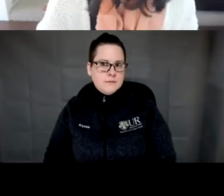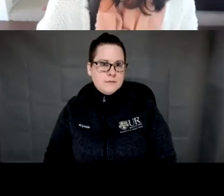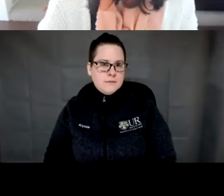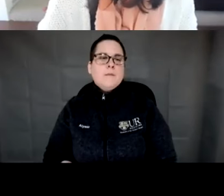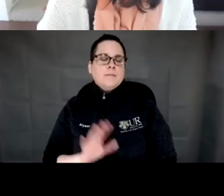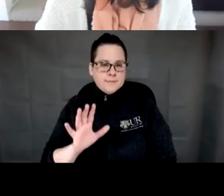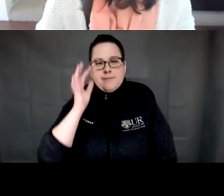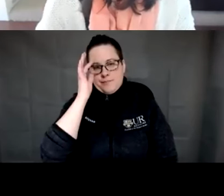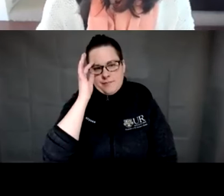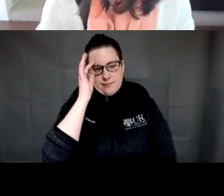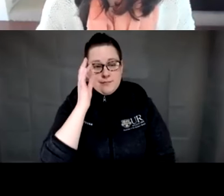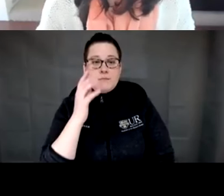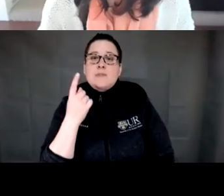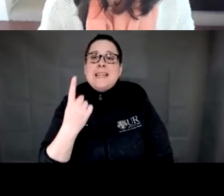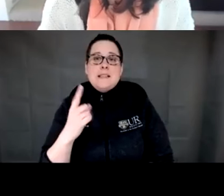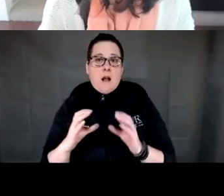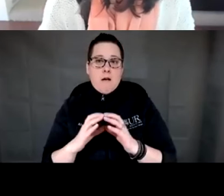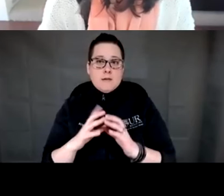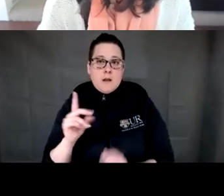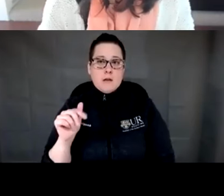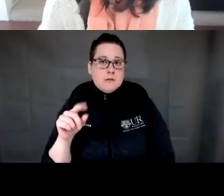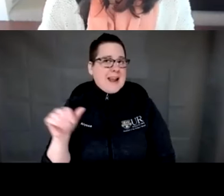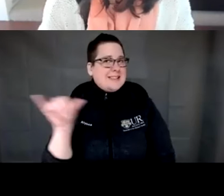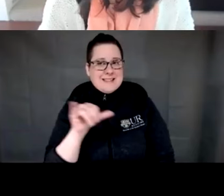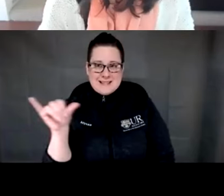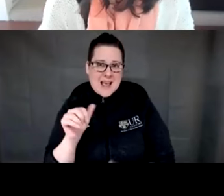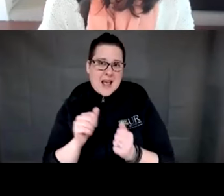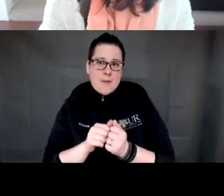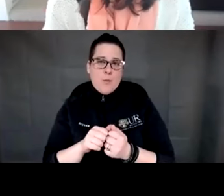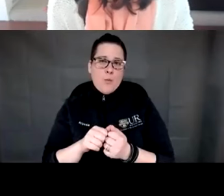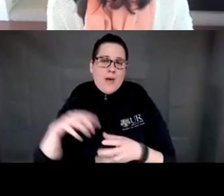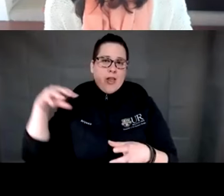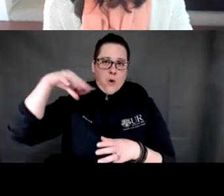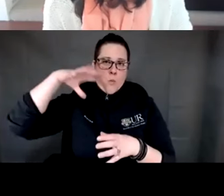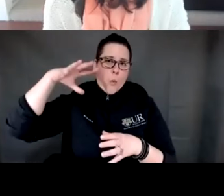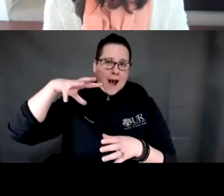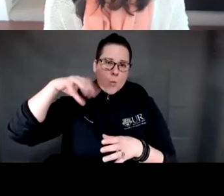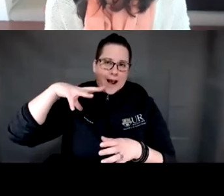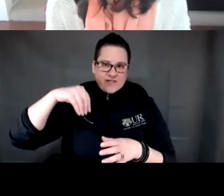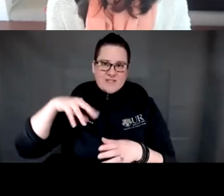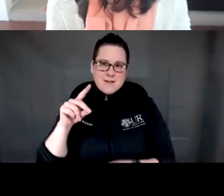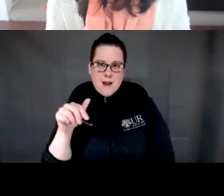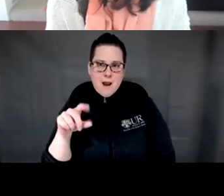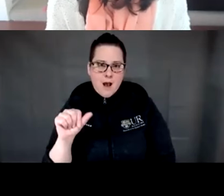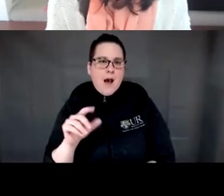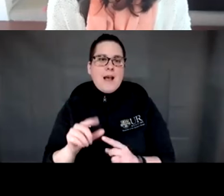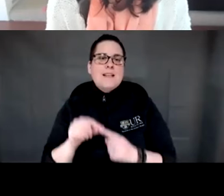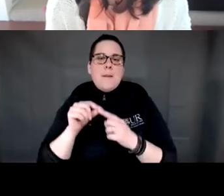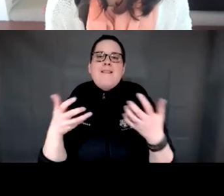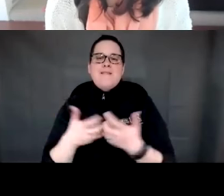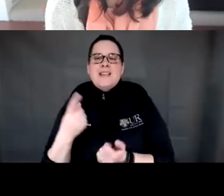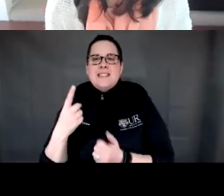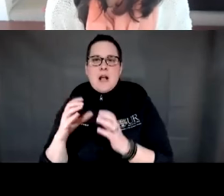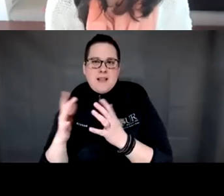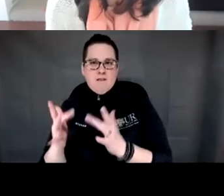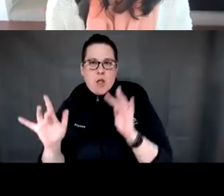here we go. Okay, so for the single cell data, we did the same thing as we did with the wide field data, except that we're fitting the single cell